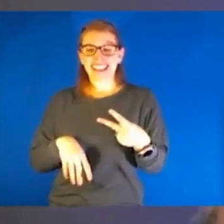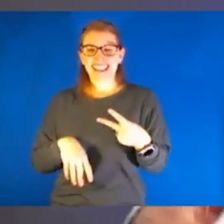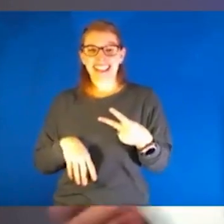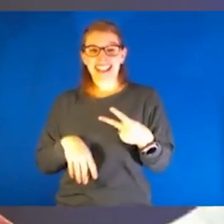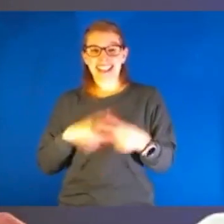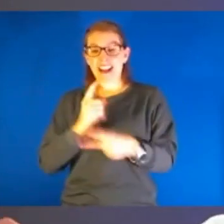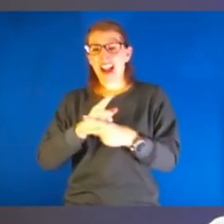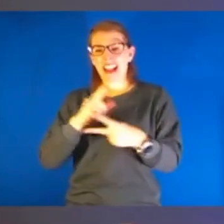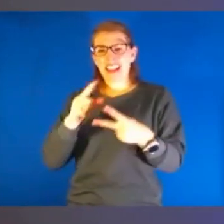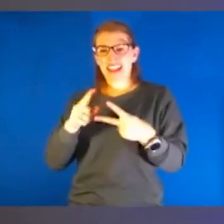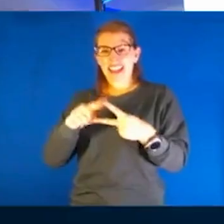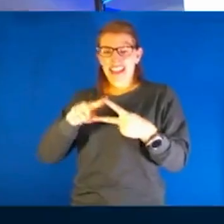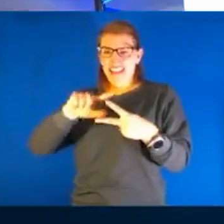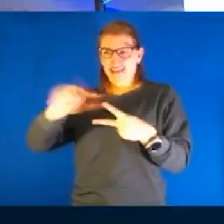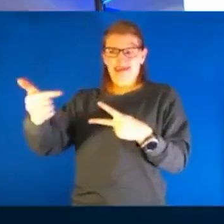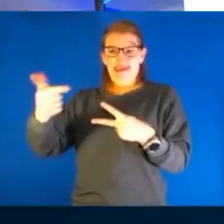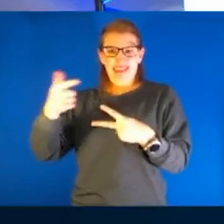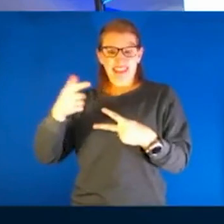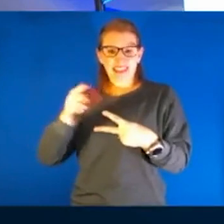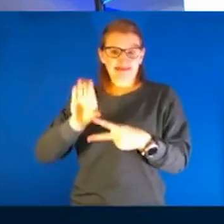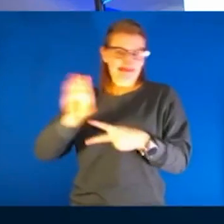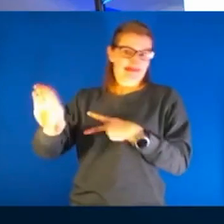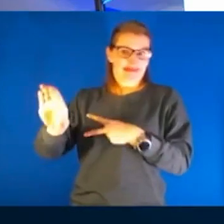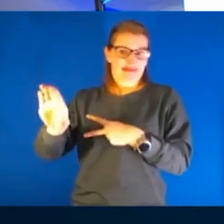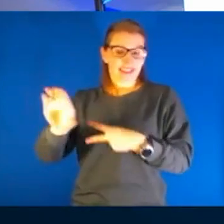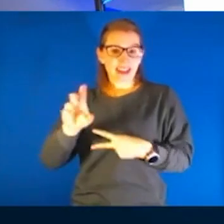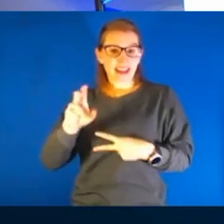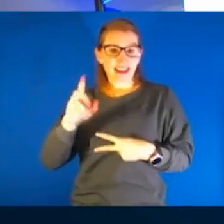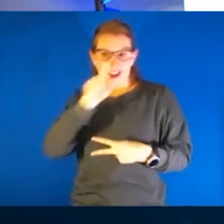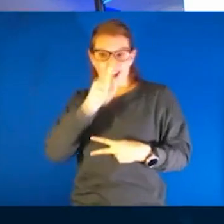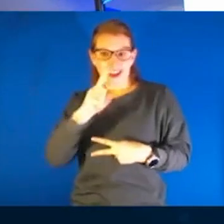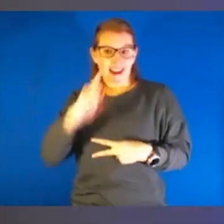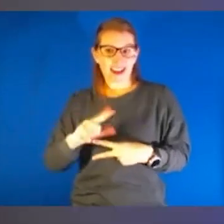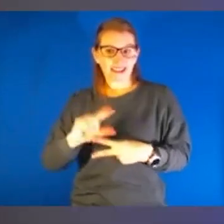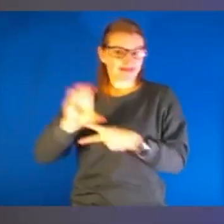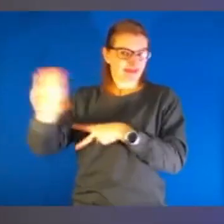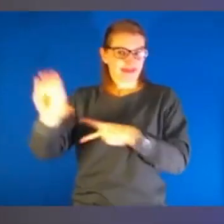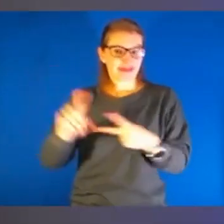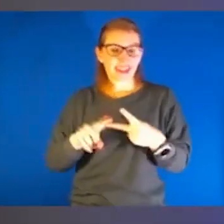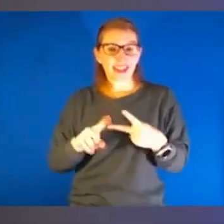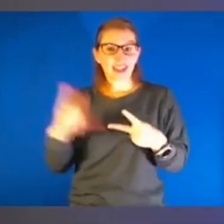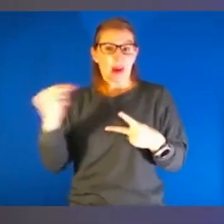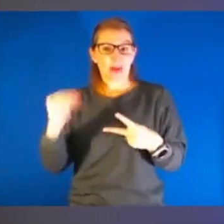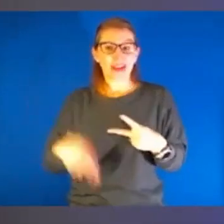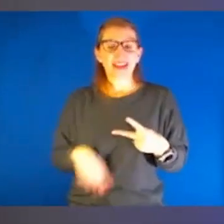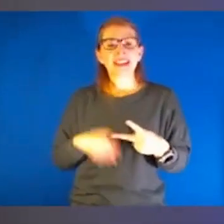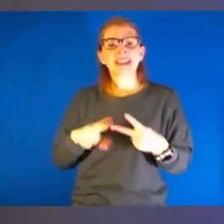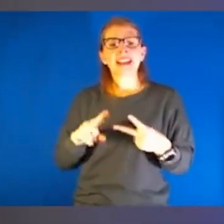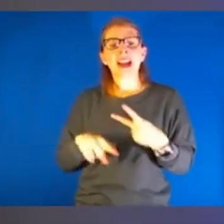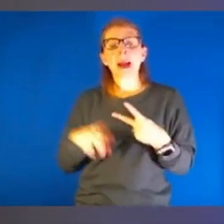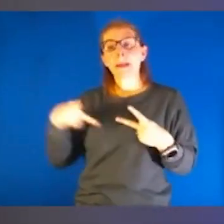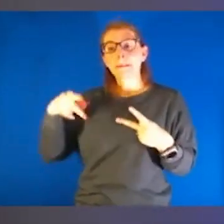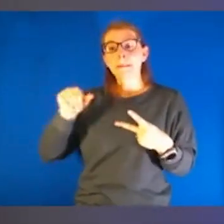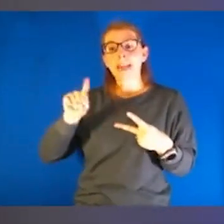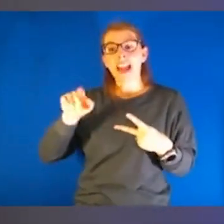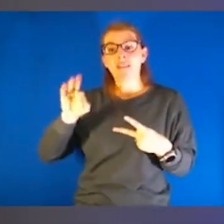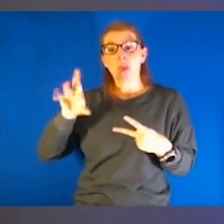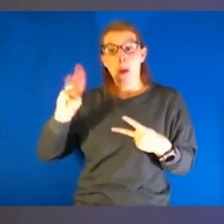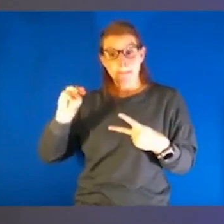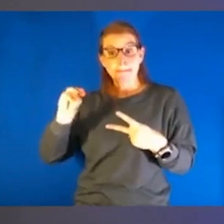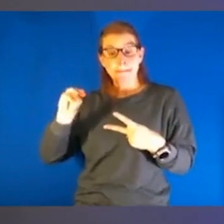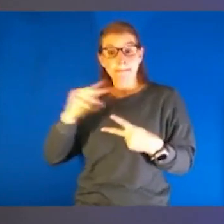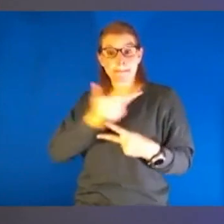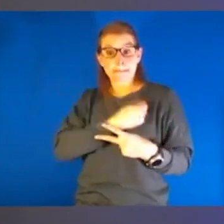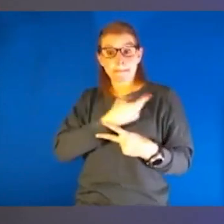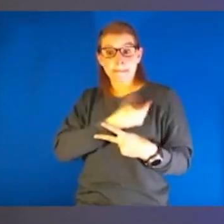right. I love to do that too. I think the I don't know mRNA that answer. vaccine Hawkeye. platform opened up an intriguing area